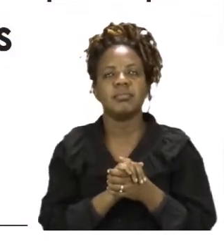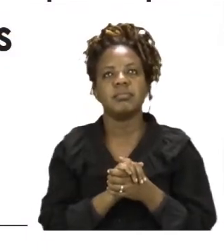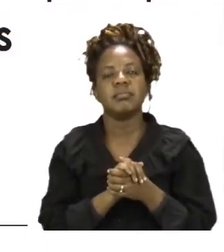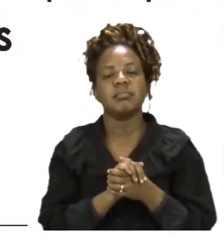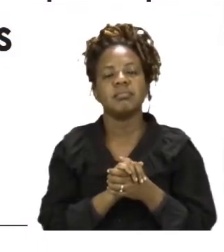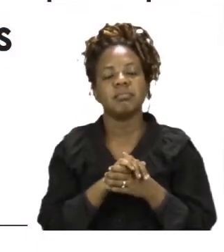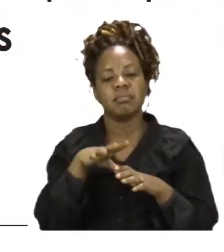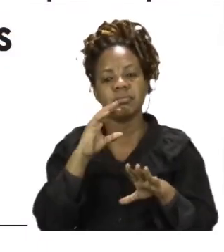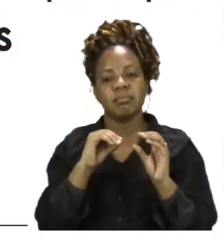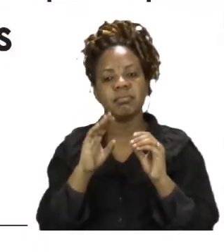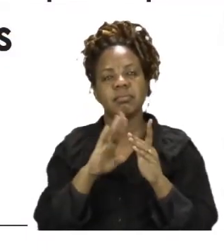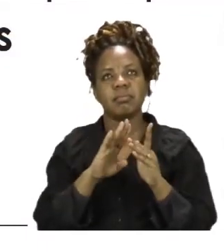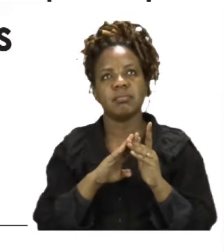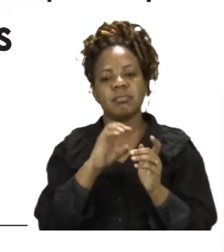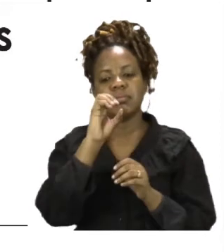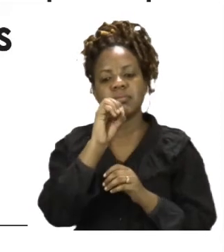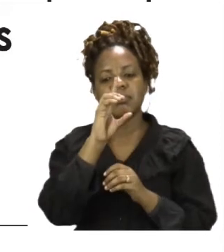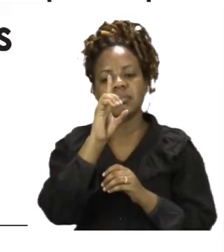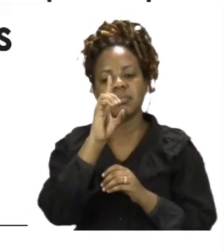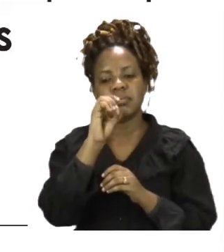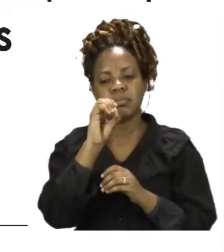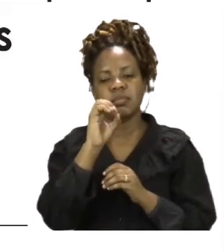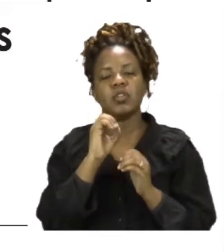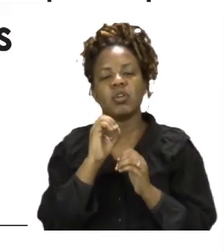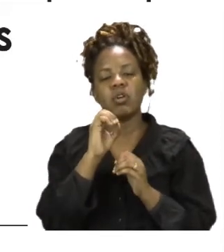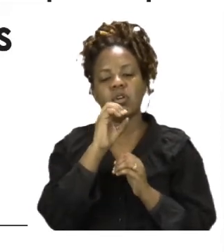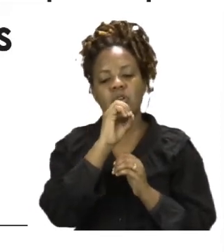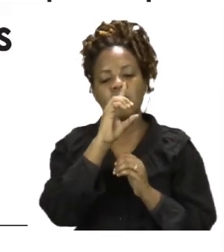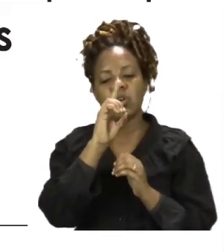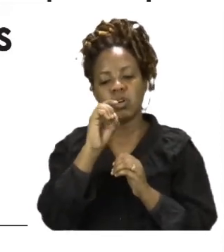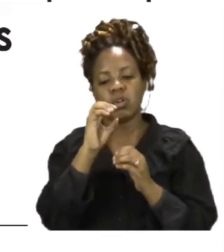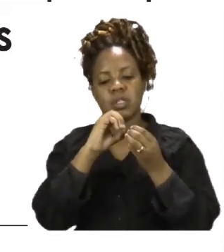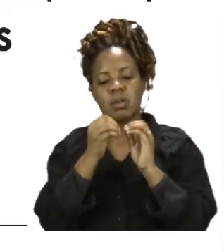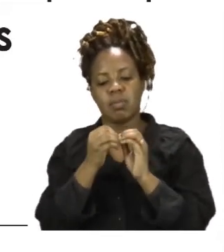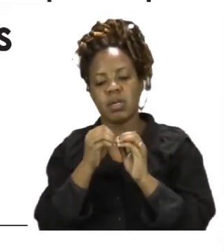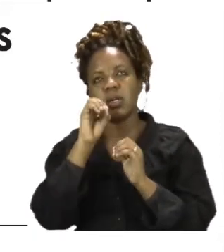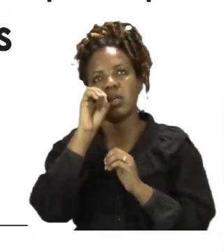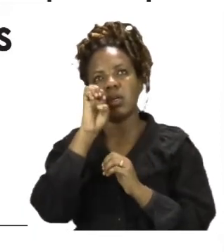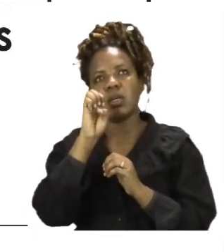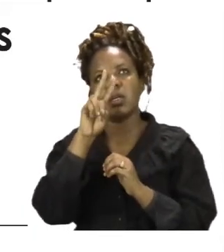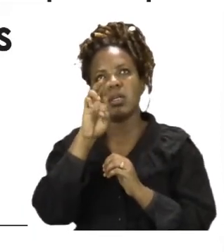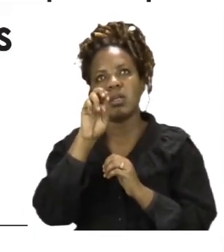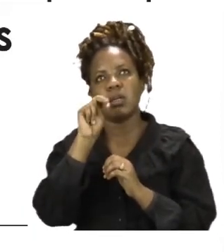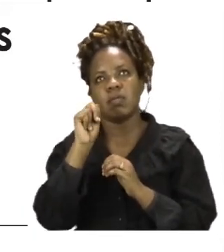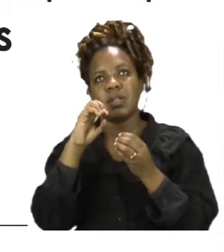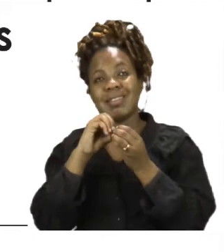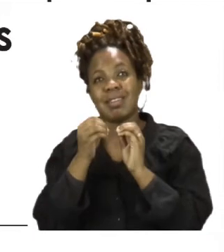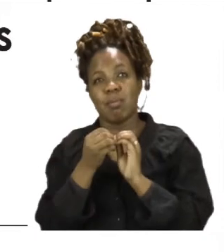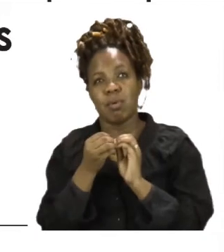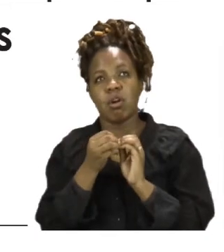talking about odd and even numbers. Now, these numbers sometimes are hard for us to